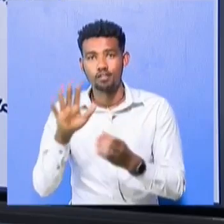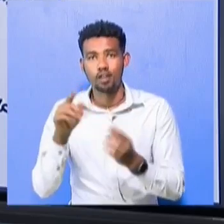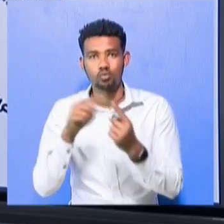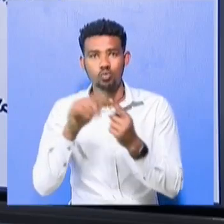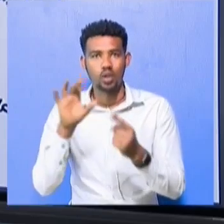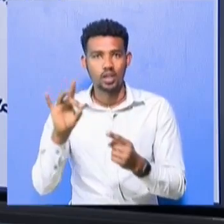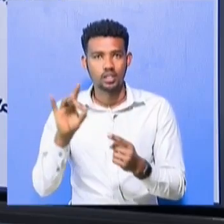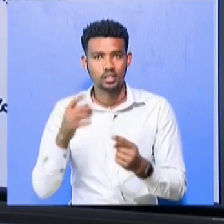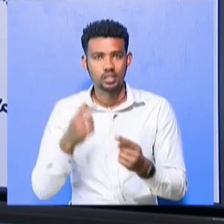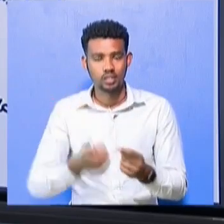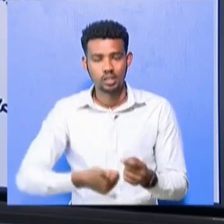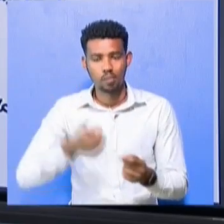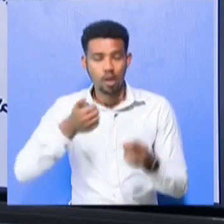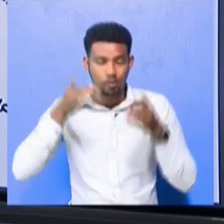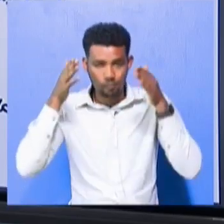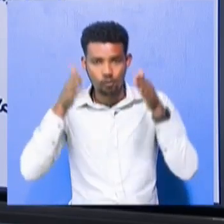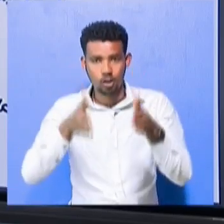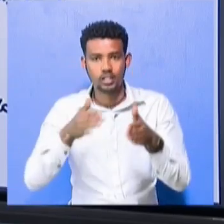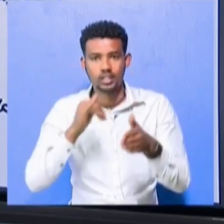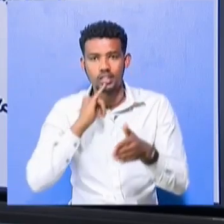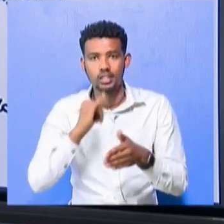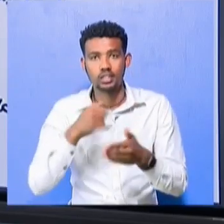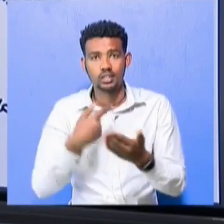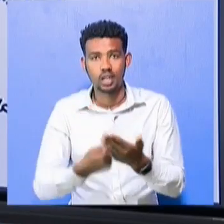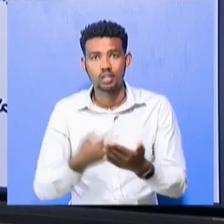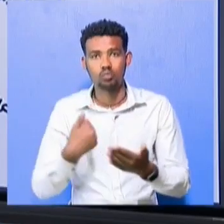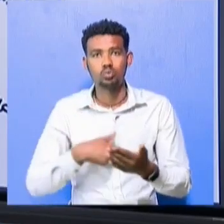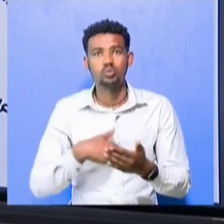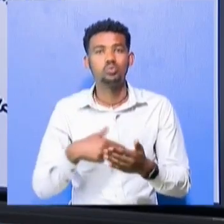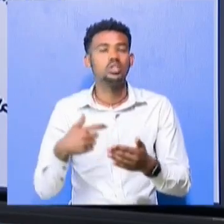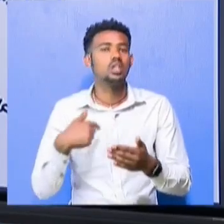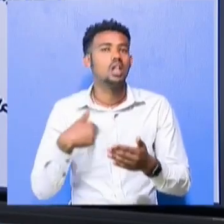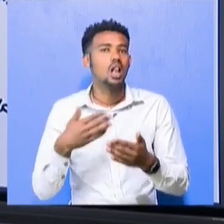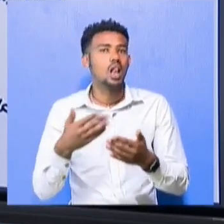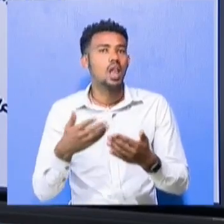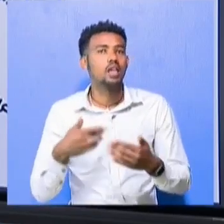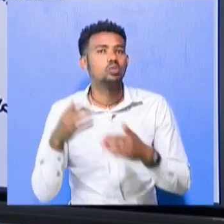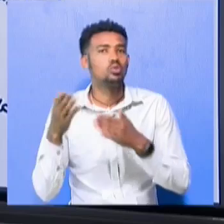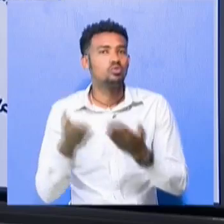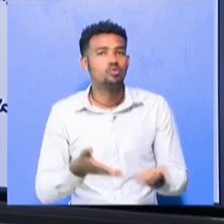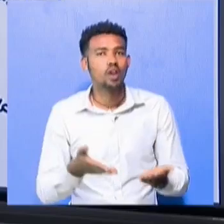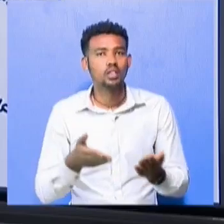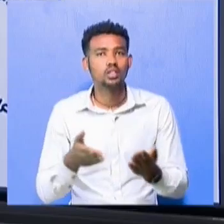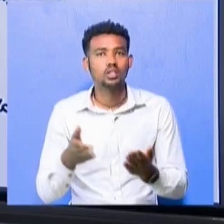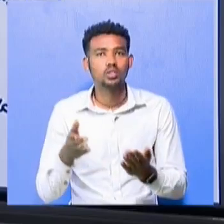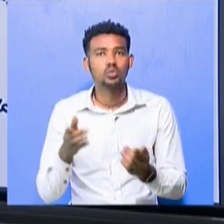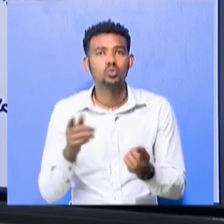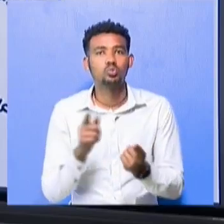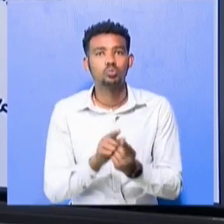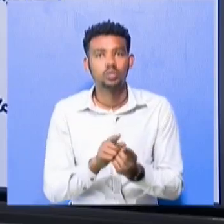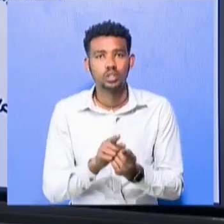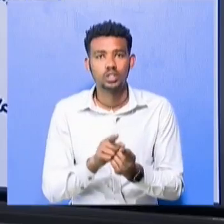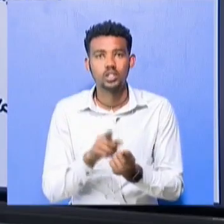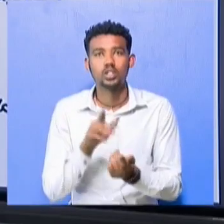Our main focus is that we would like to invite you to meet at a school library